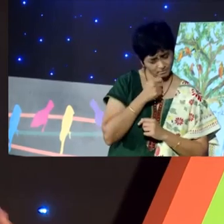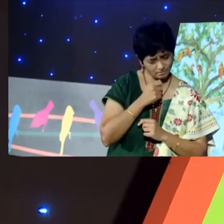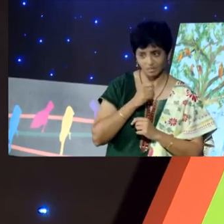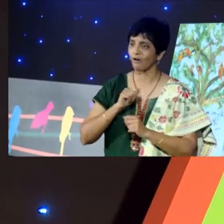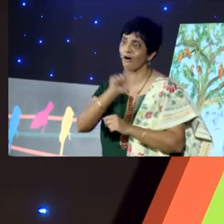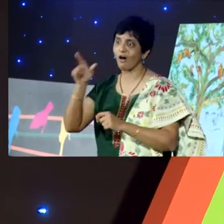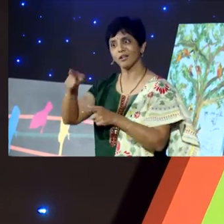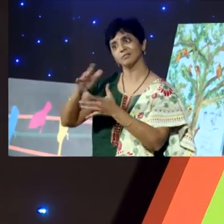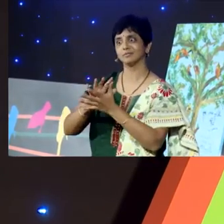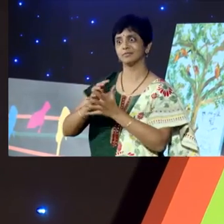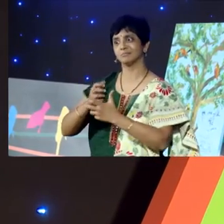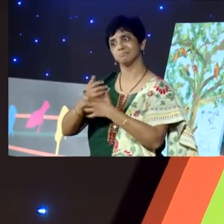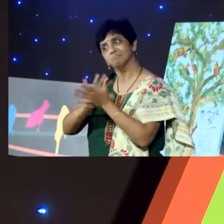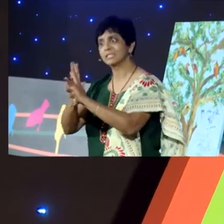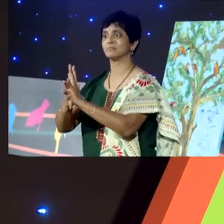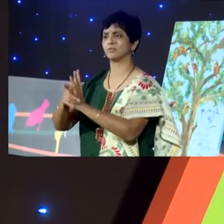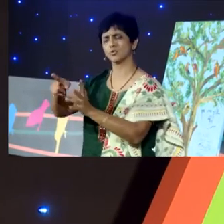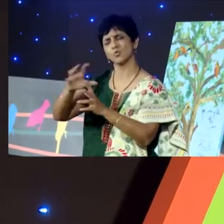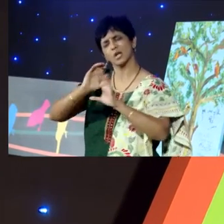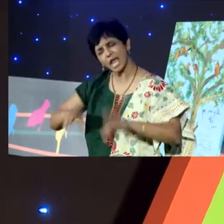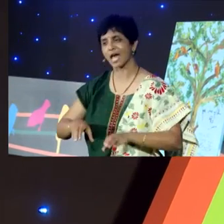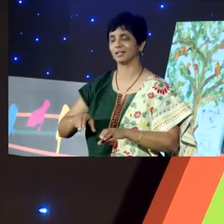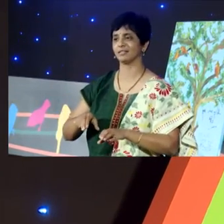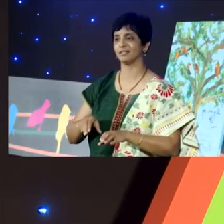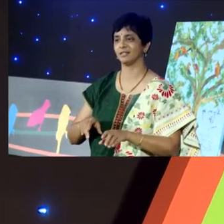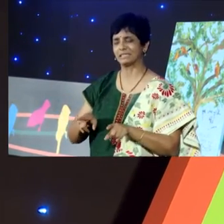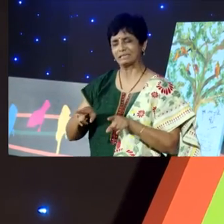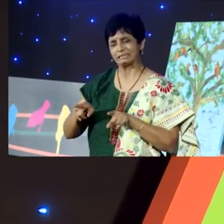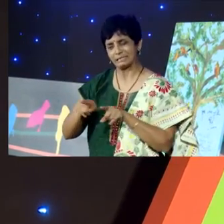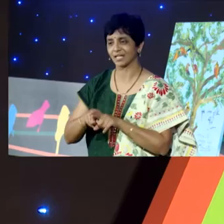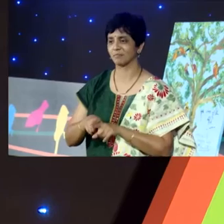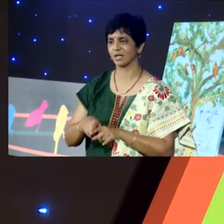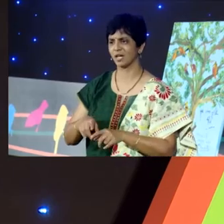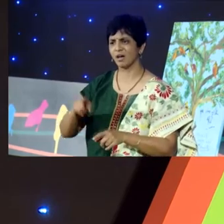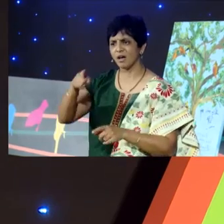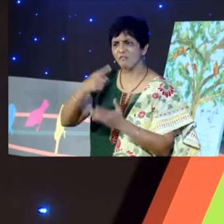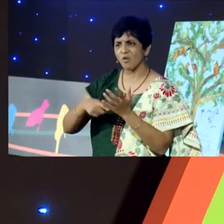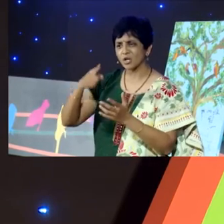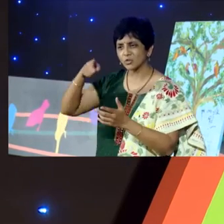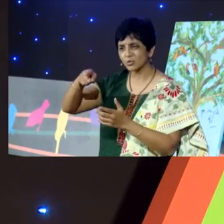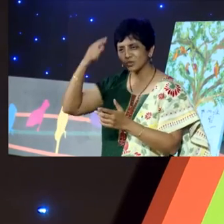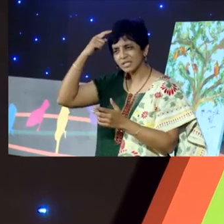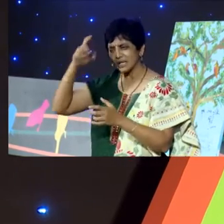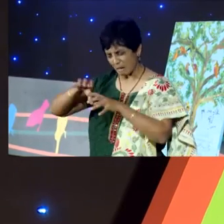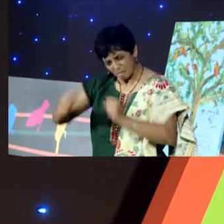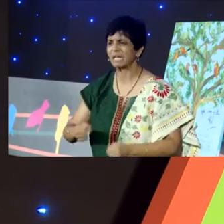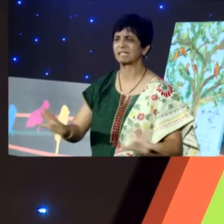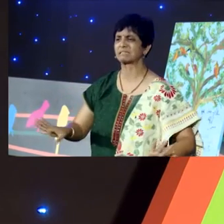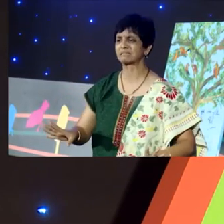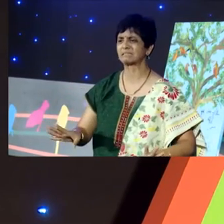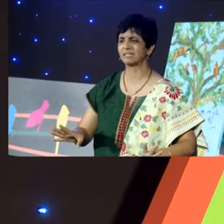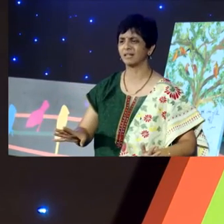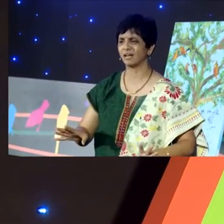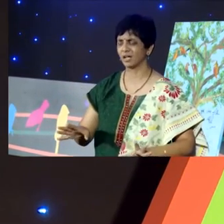beautiful woman, you can be anything you want to be. And that breaks every single shackle and boundaries